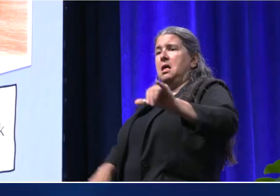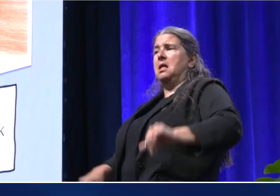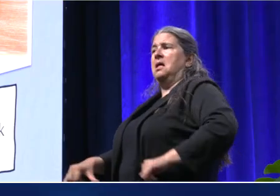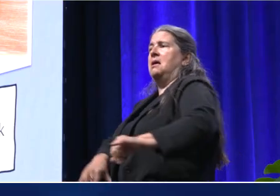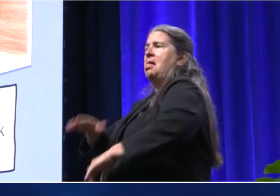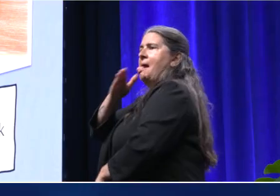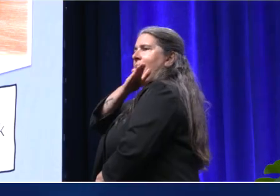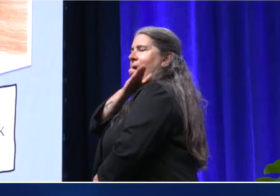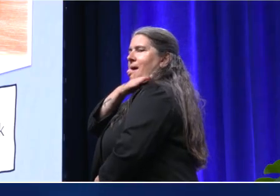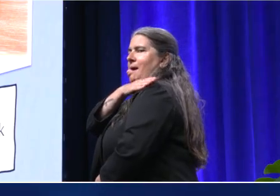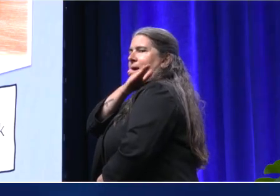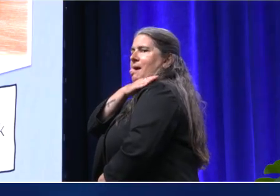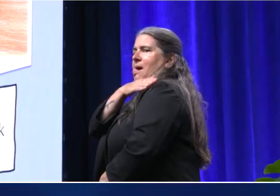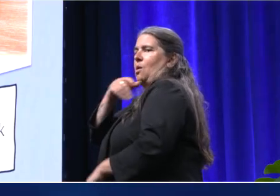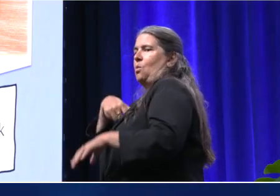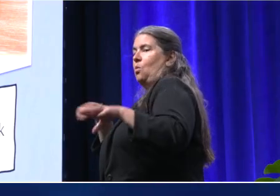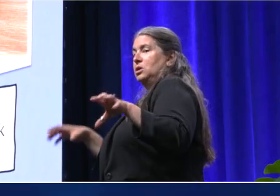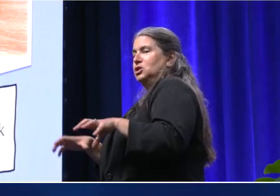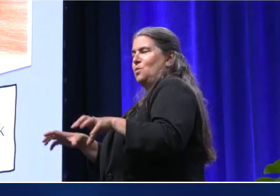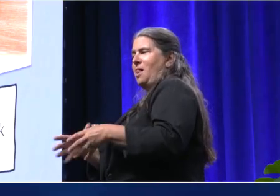But this is really important,